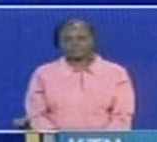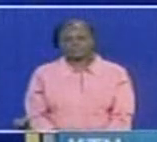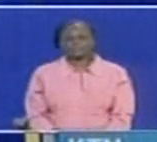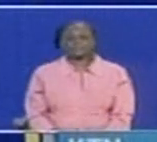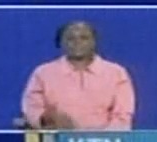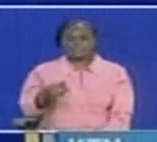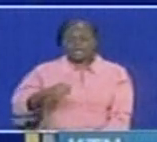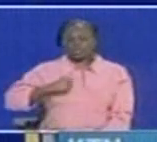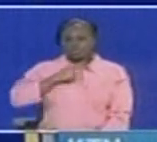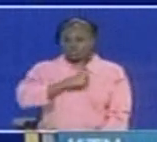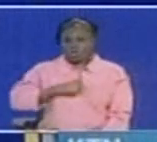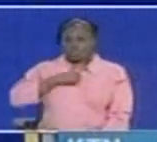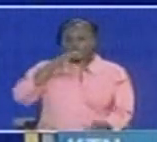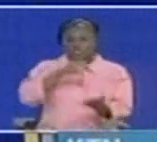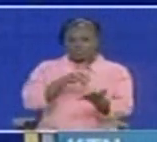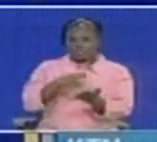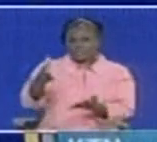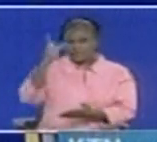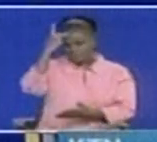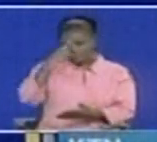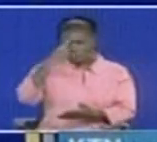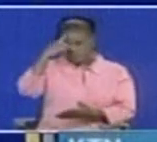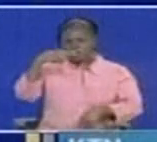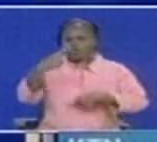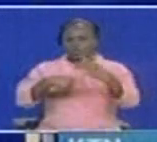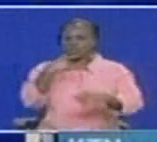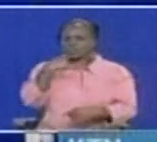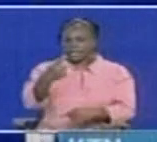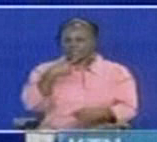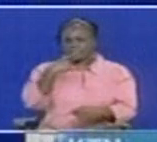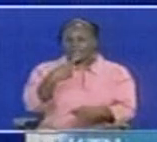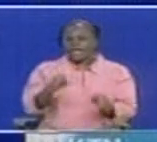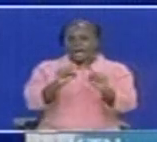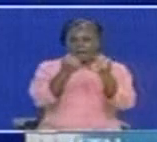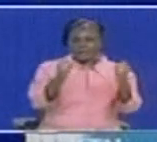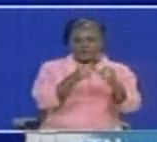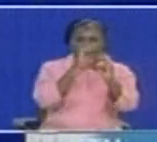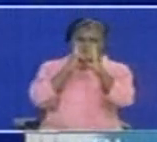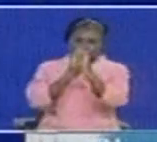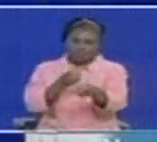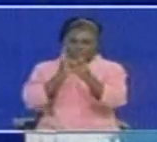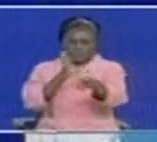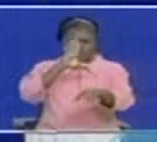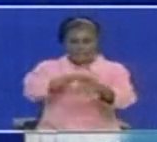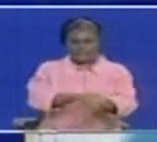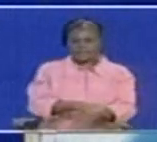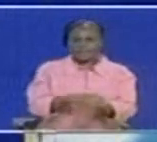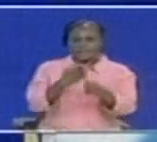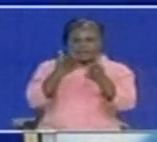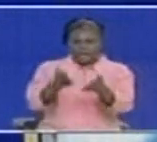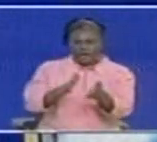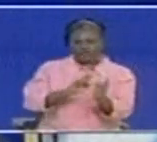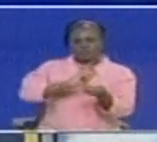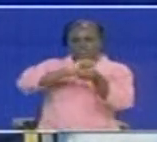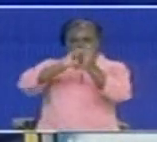Well, a very unfortunate turn of events there in Kitengela. We'll continue updating you as the reports continue to get to us. Now, let's switch gears.